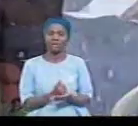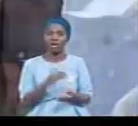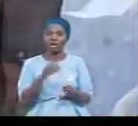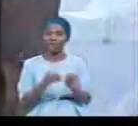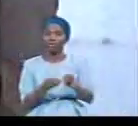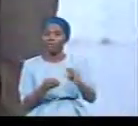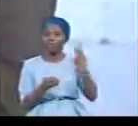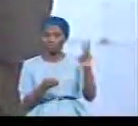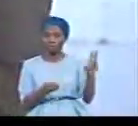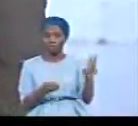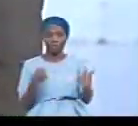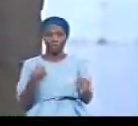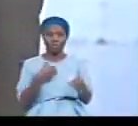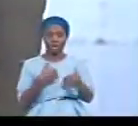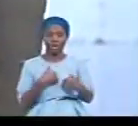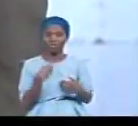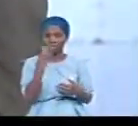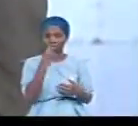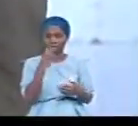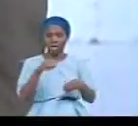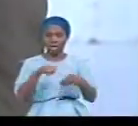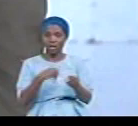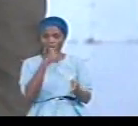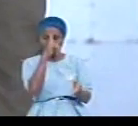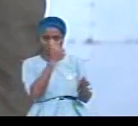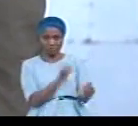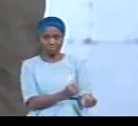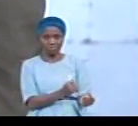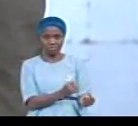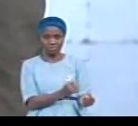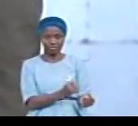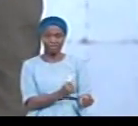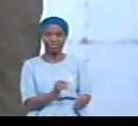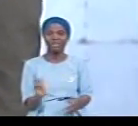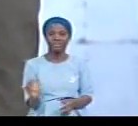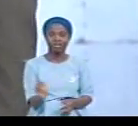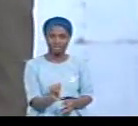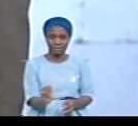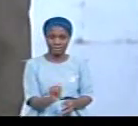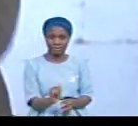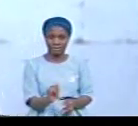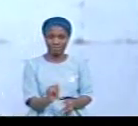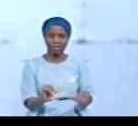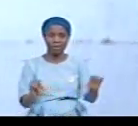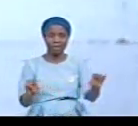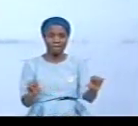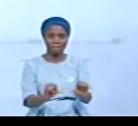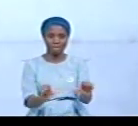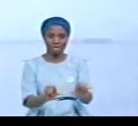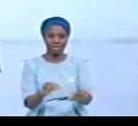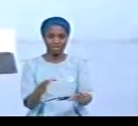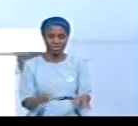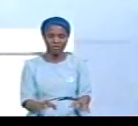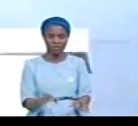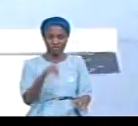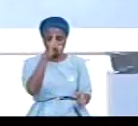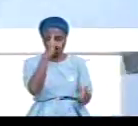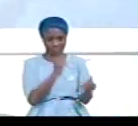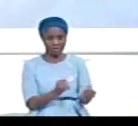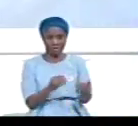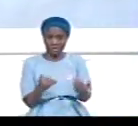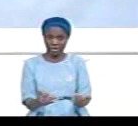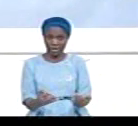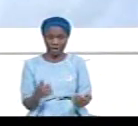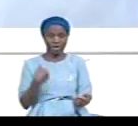speaking about faith, the same measure of faith. Now we're talking about